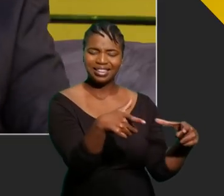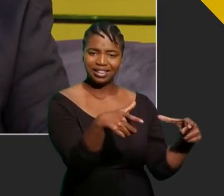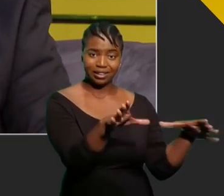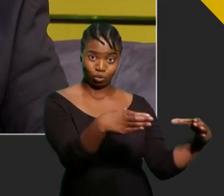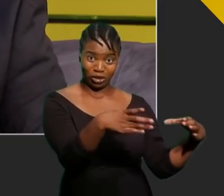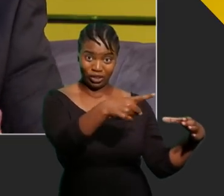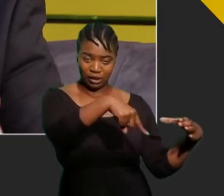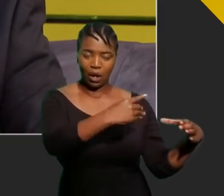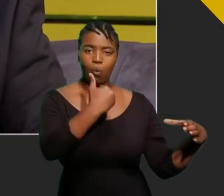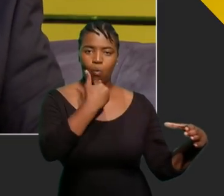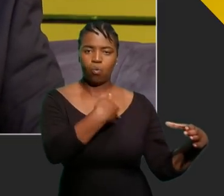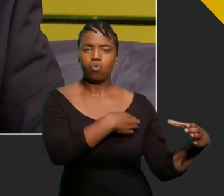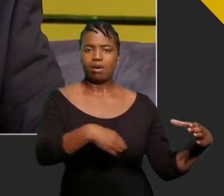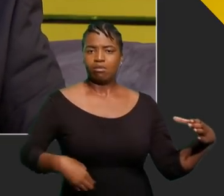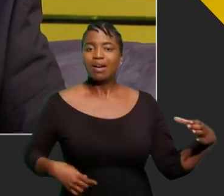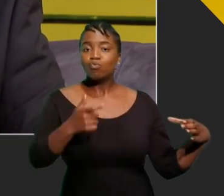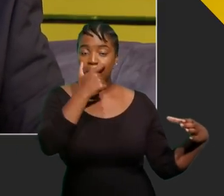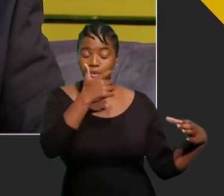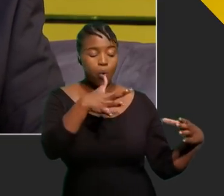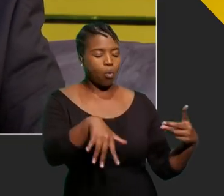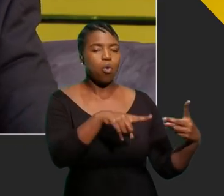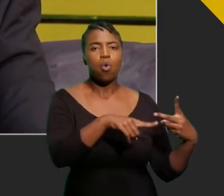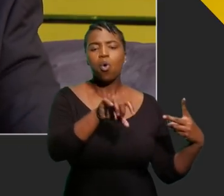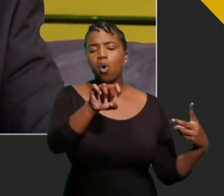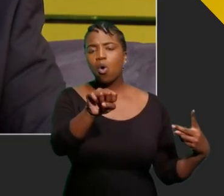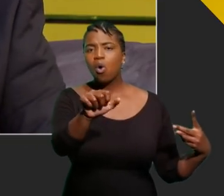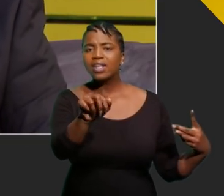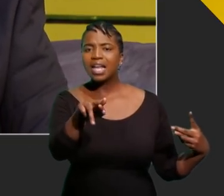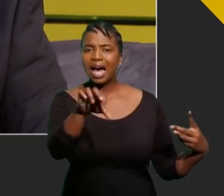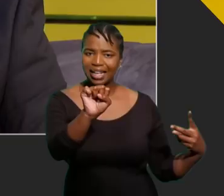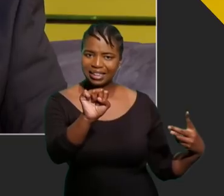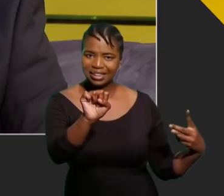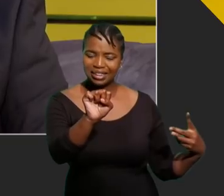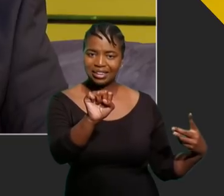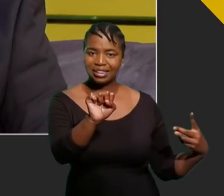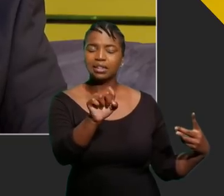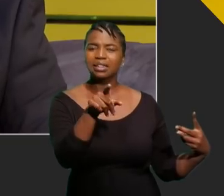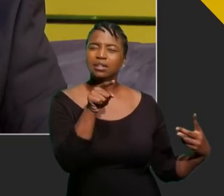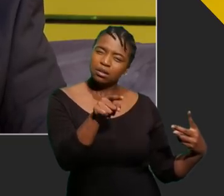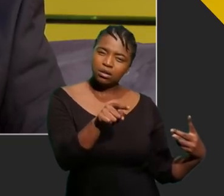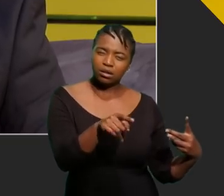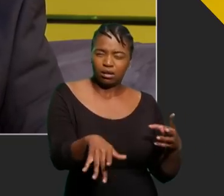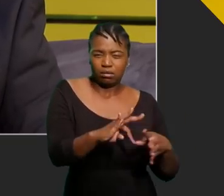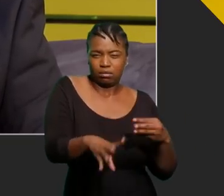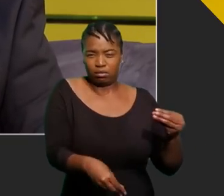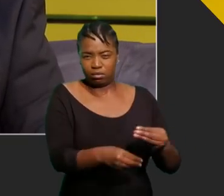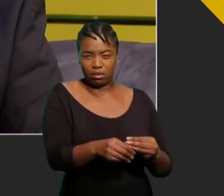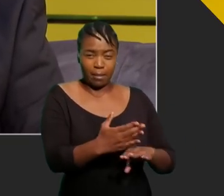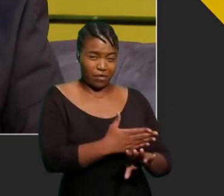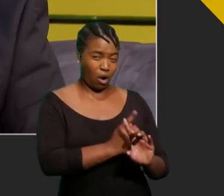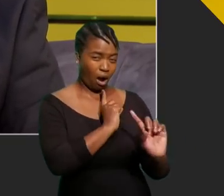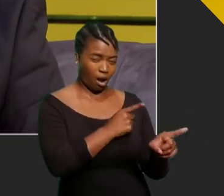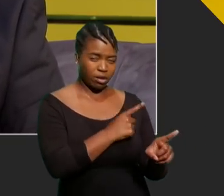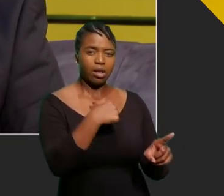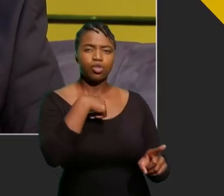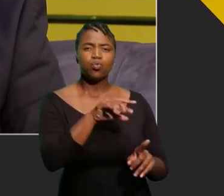capture. Or, for example, the SARS commission that has actually concluded. I just wanted to add, and before addressing your question,